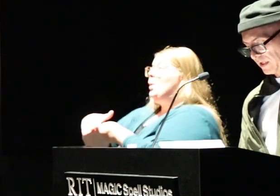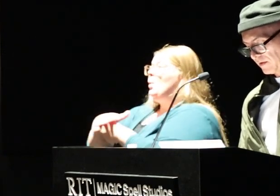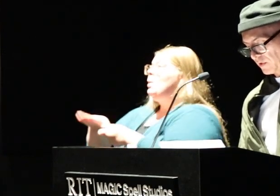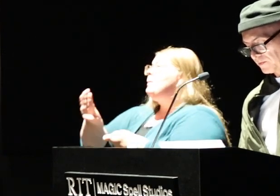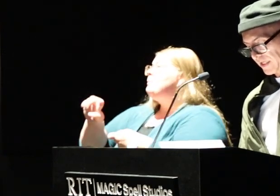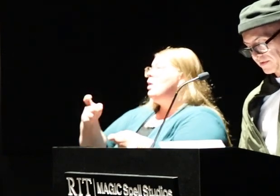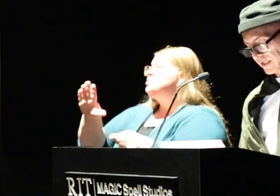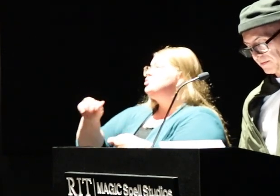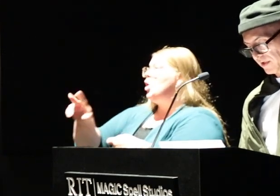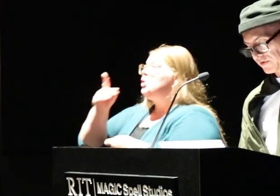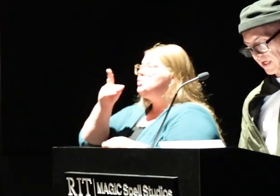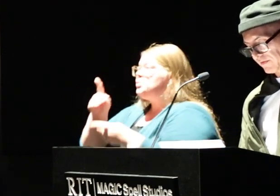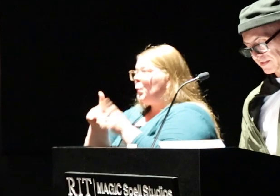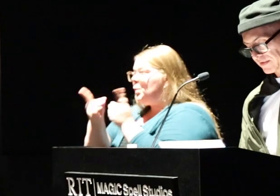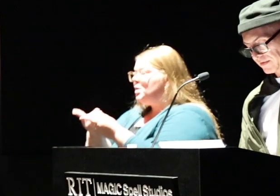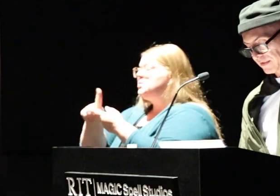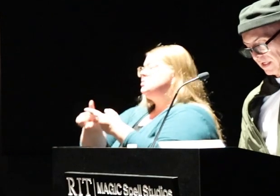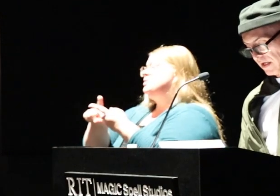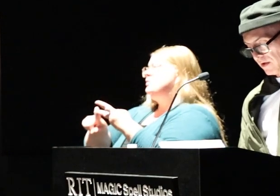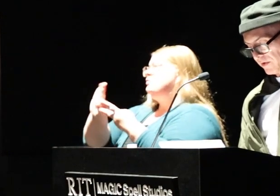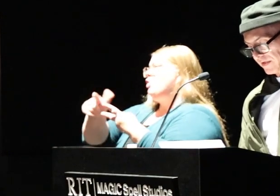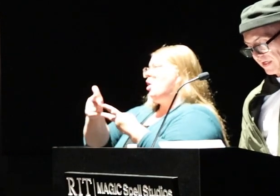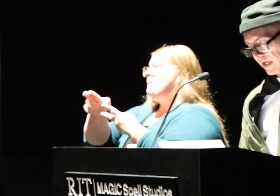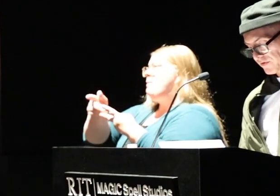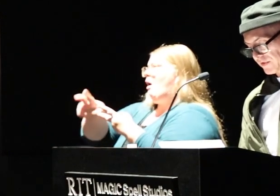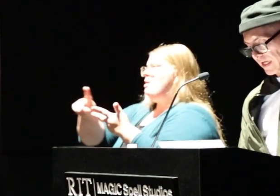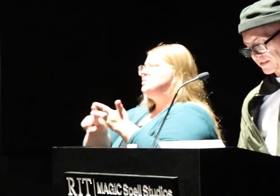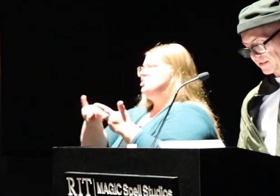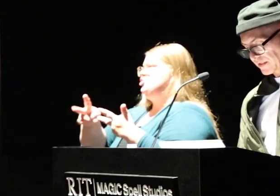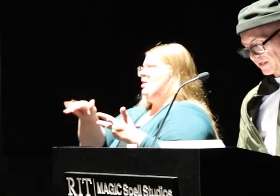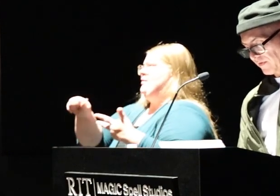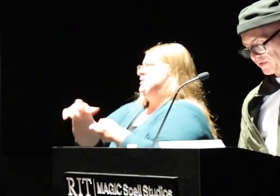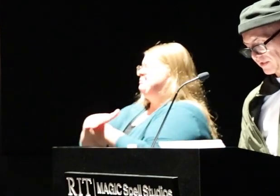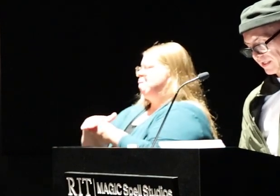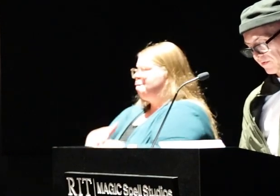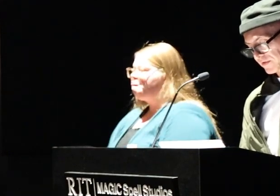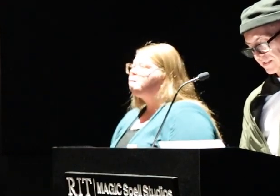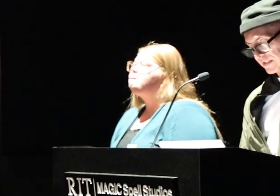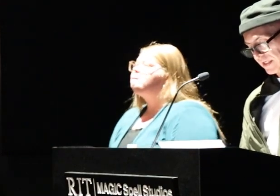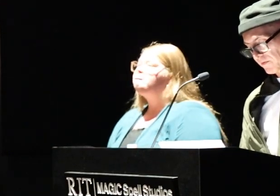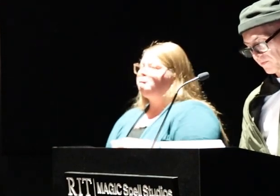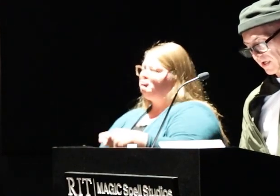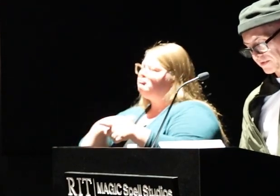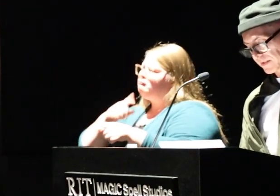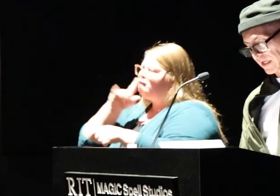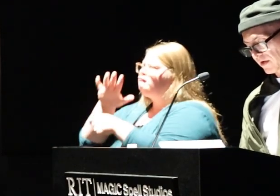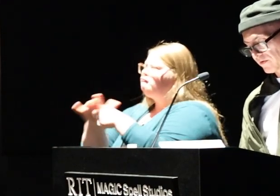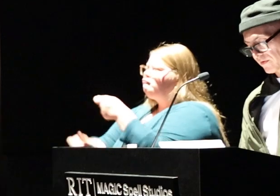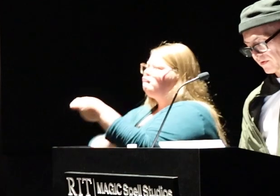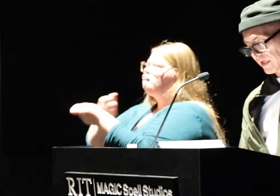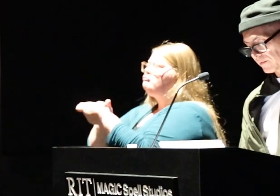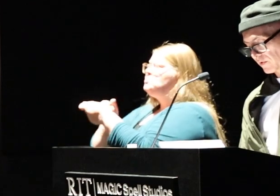Pond, Boomtown Table, and Java's. With a dedication to excellence and innovation, he oversees a team of